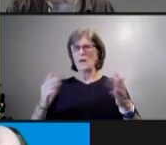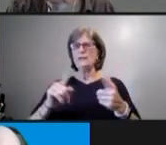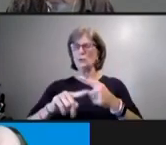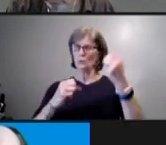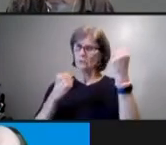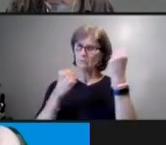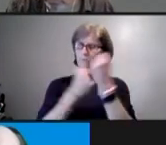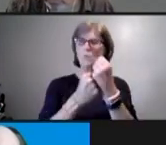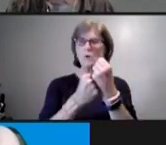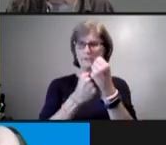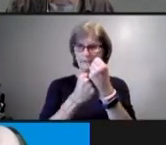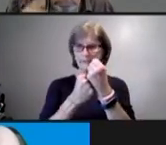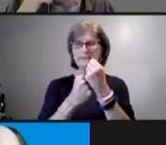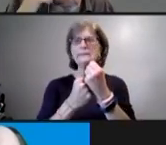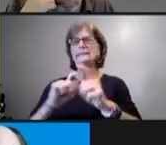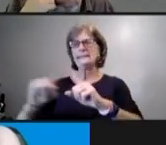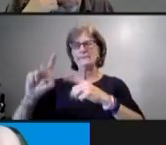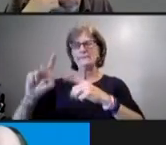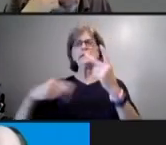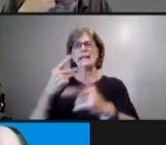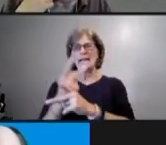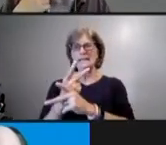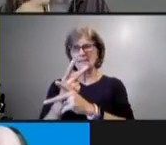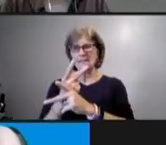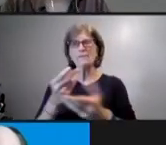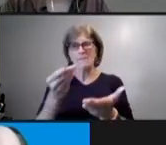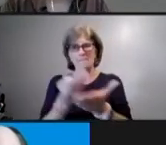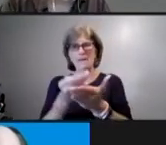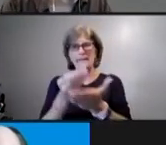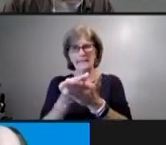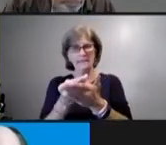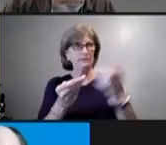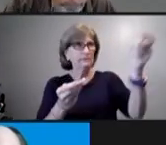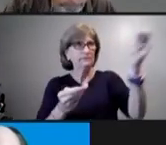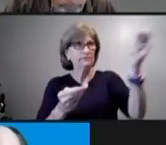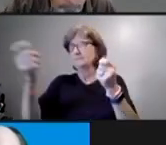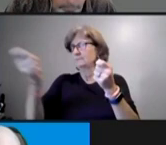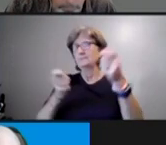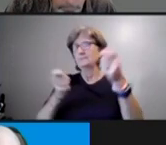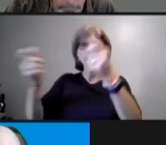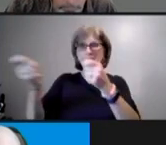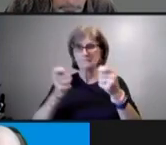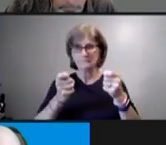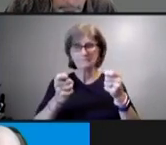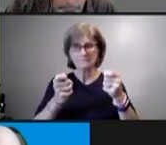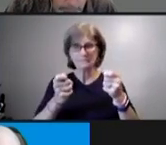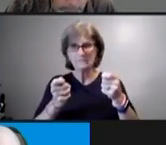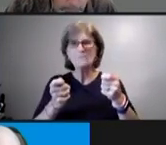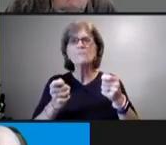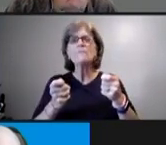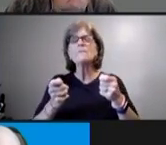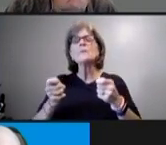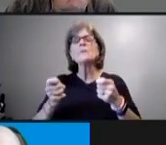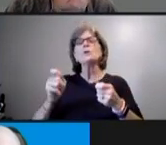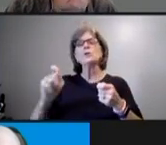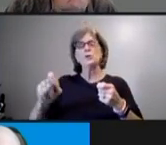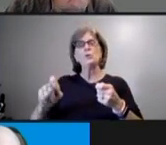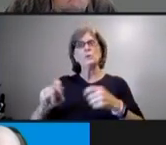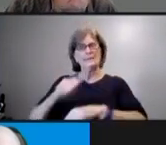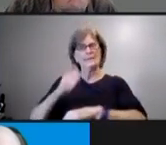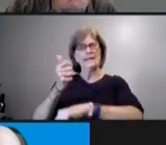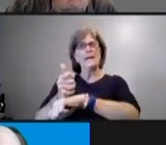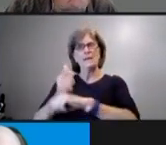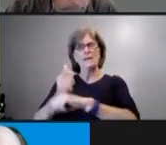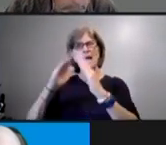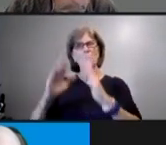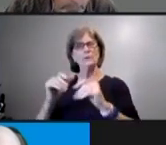for ERAP and take different sources of money that Allegheny County has historically had. Housing Stabilization Program is one of those